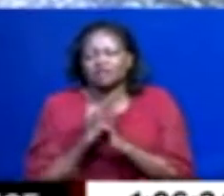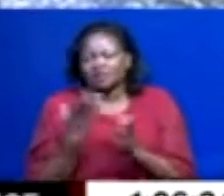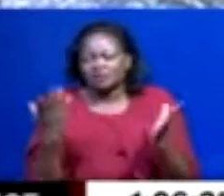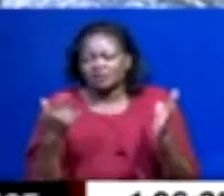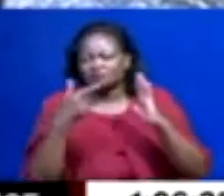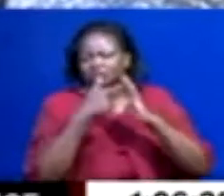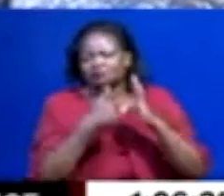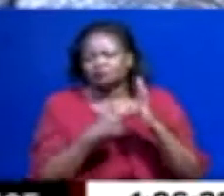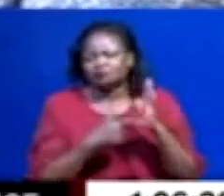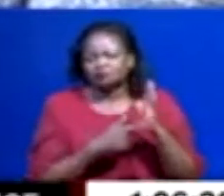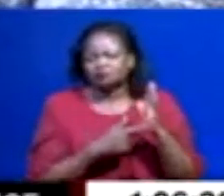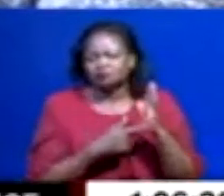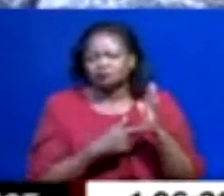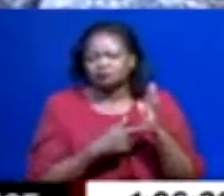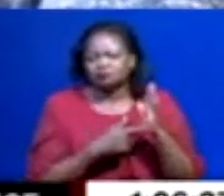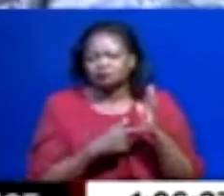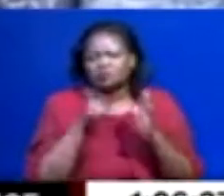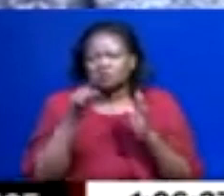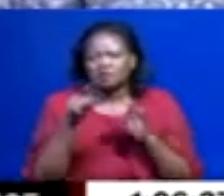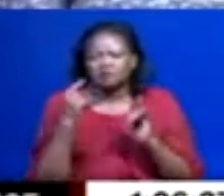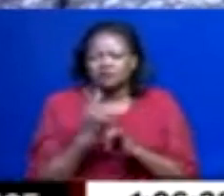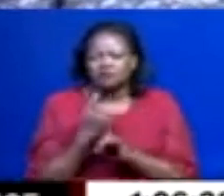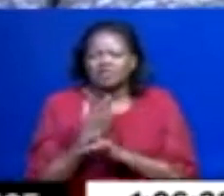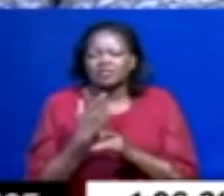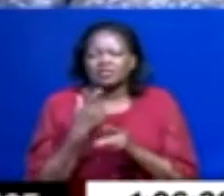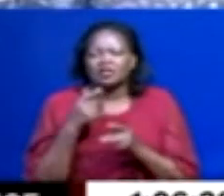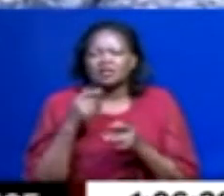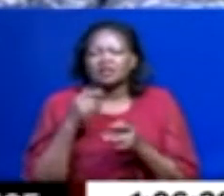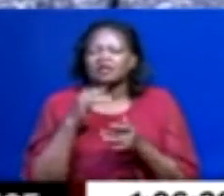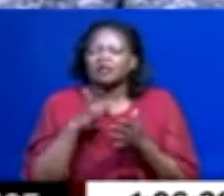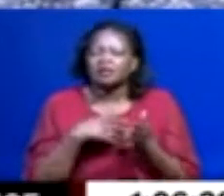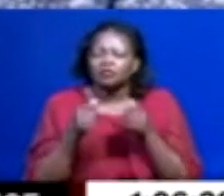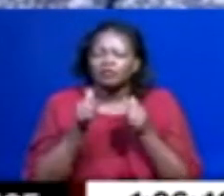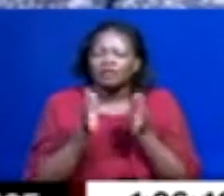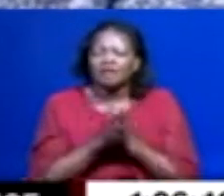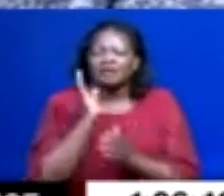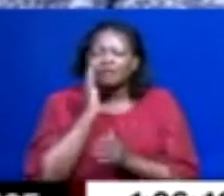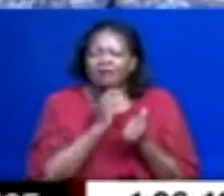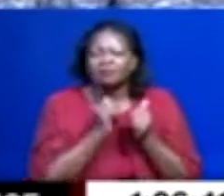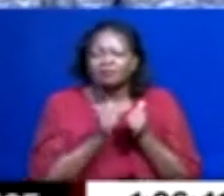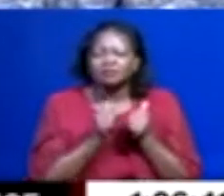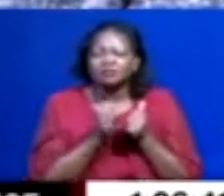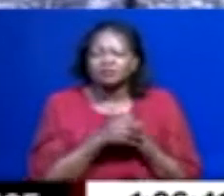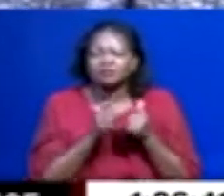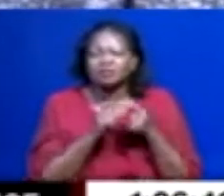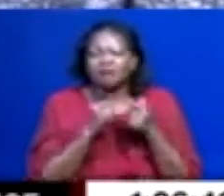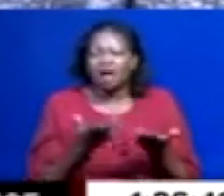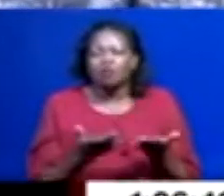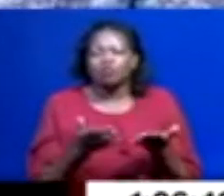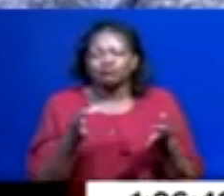For polyethylene nets, what are the different specifications? And what are the colors? What are the shapes? What are the